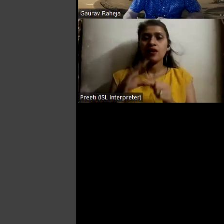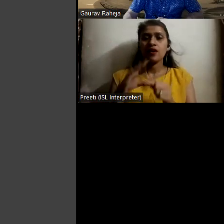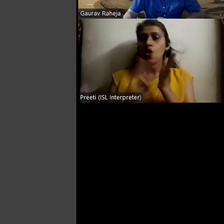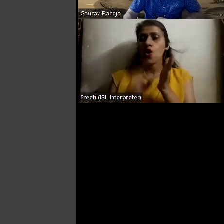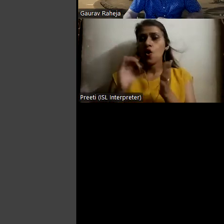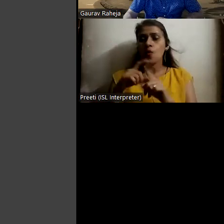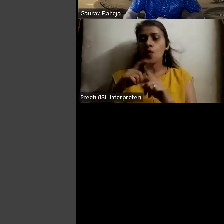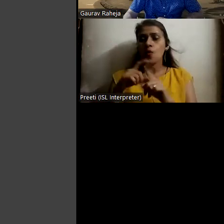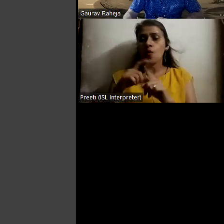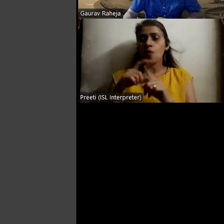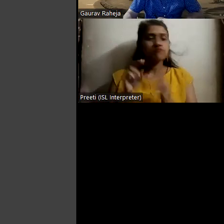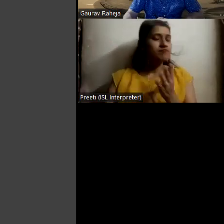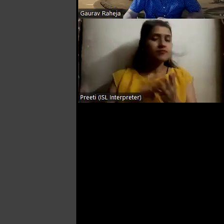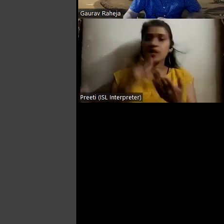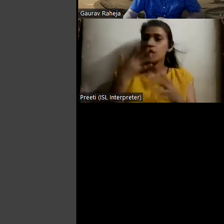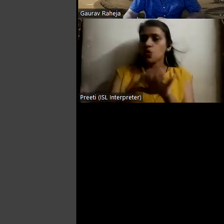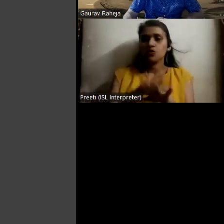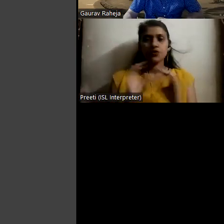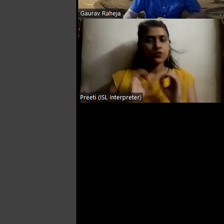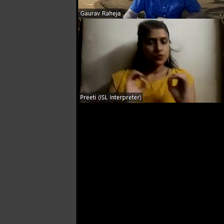it is not inclusive in nature.